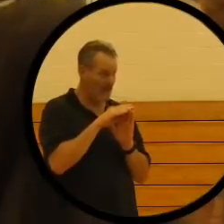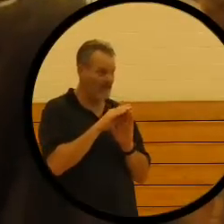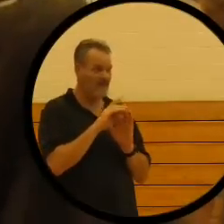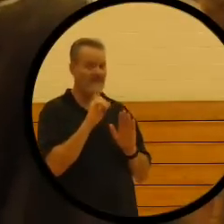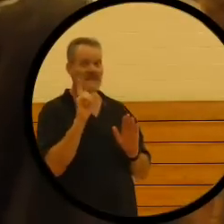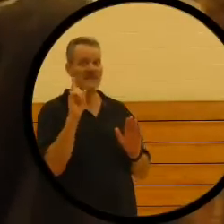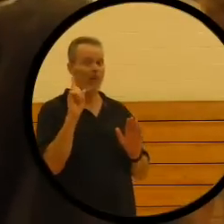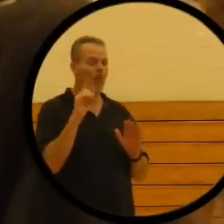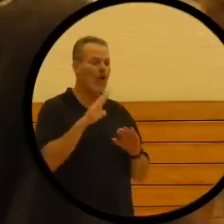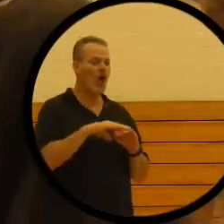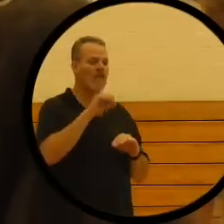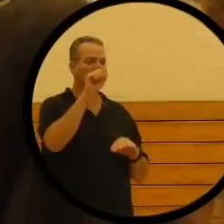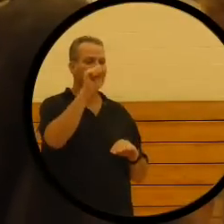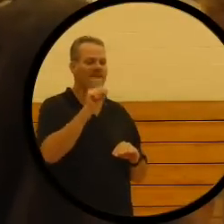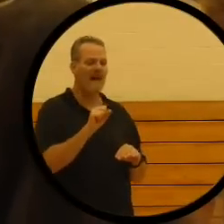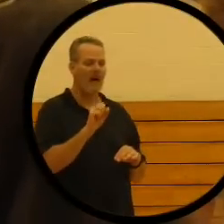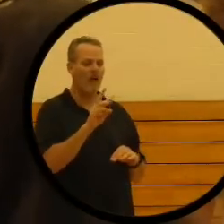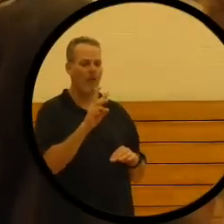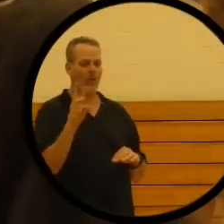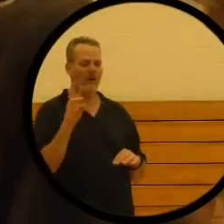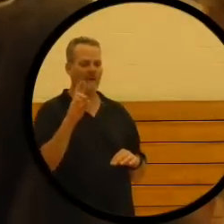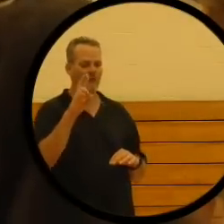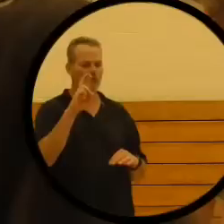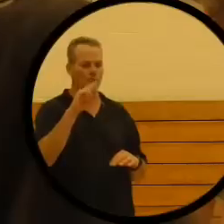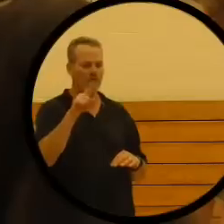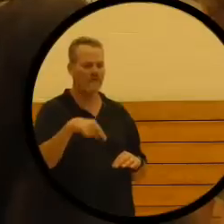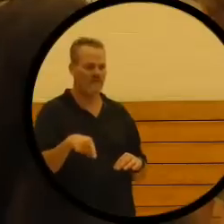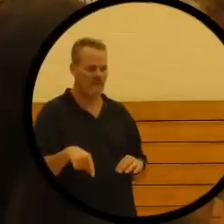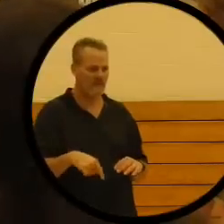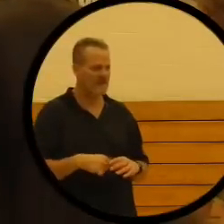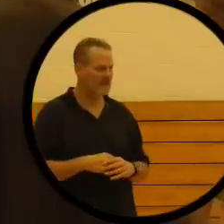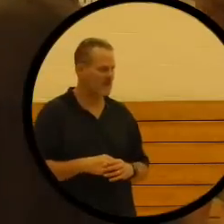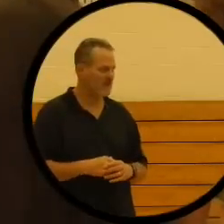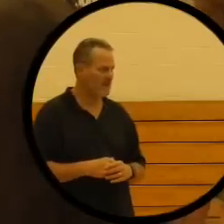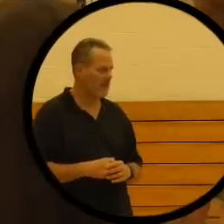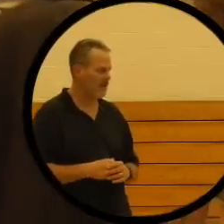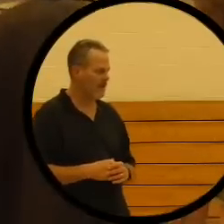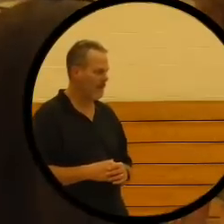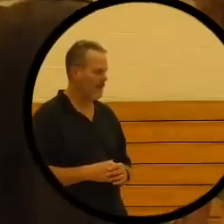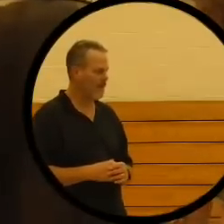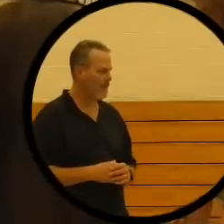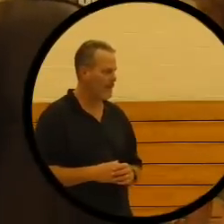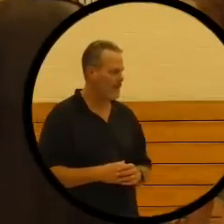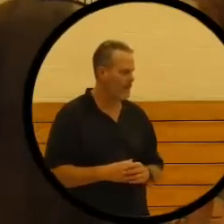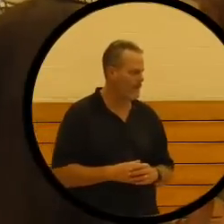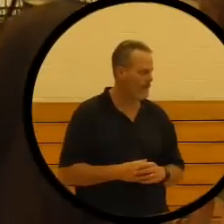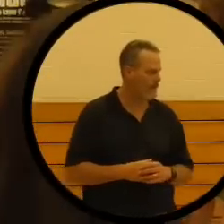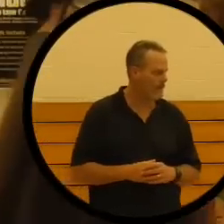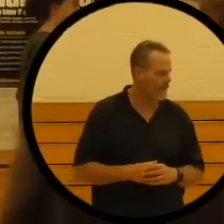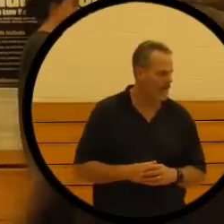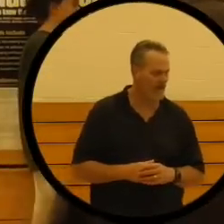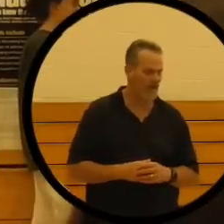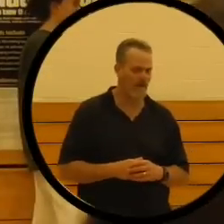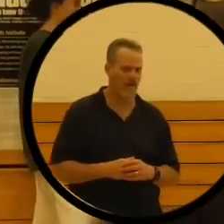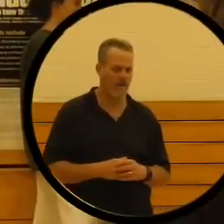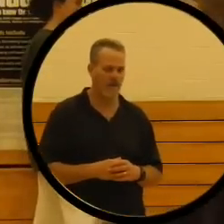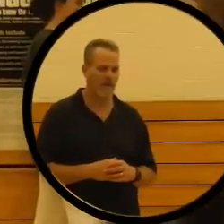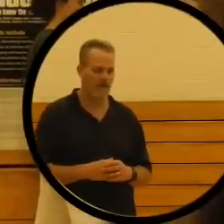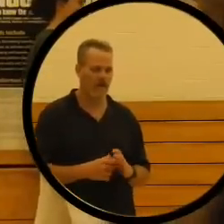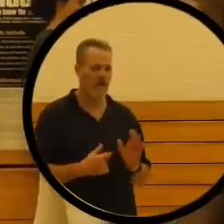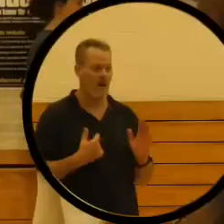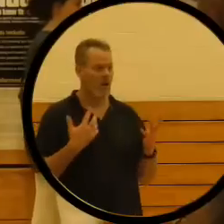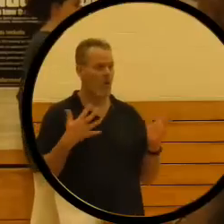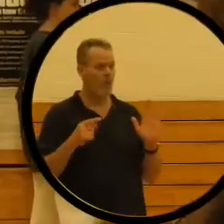somewhere on the southwest ridge or rift. Well, I think Frank showed you what we know